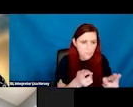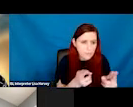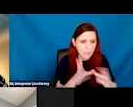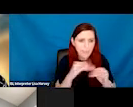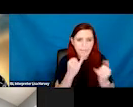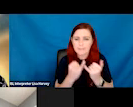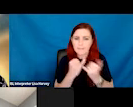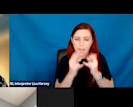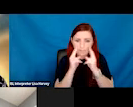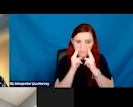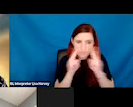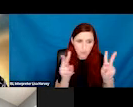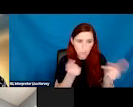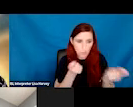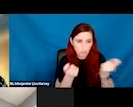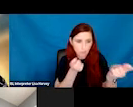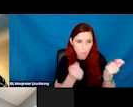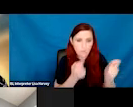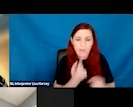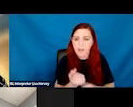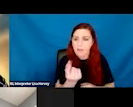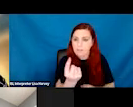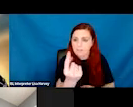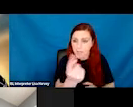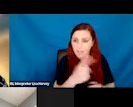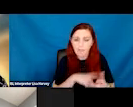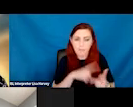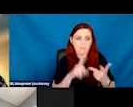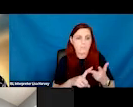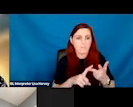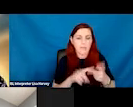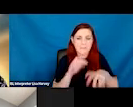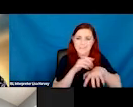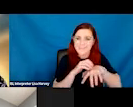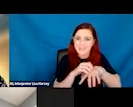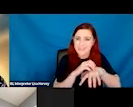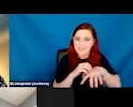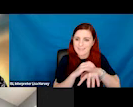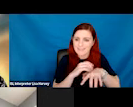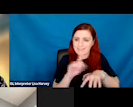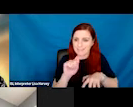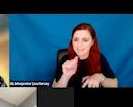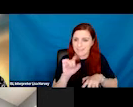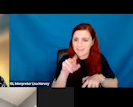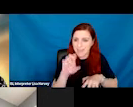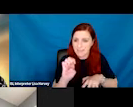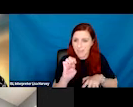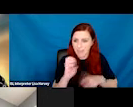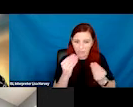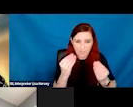like visual controls, lighting on accessible routes, and tactile objects to help you find your